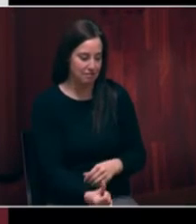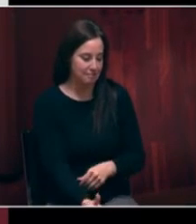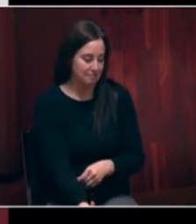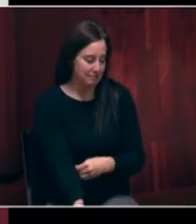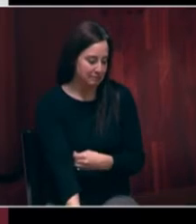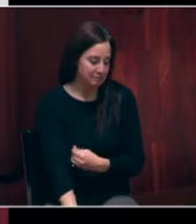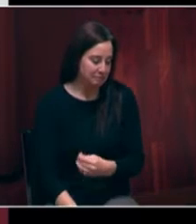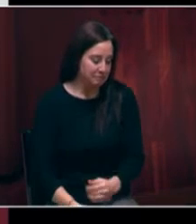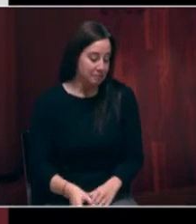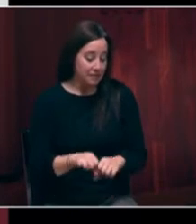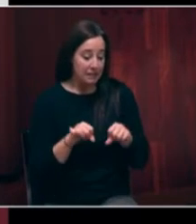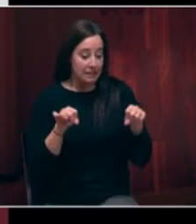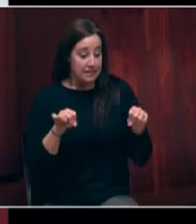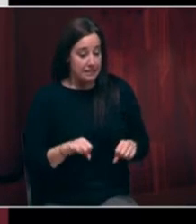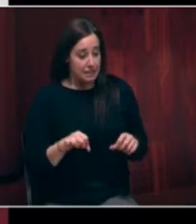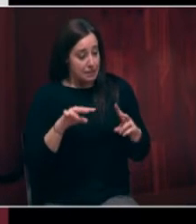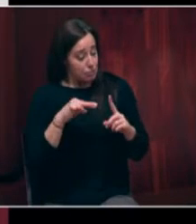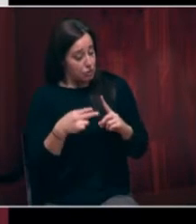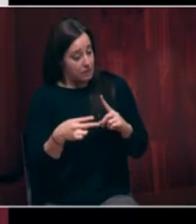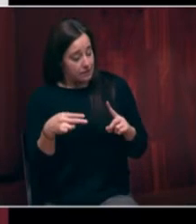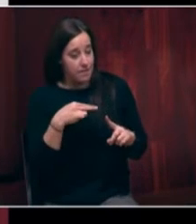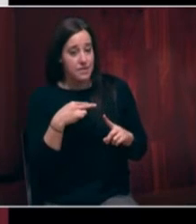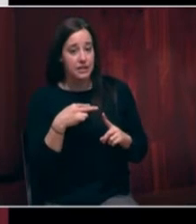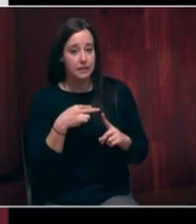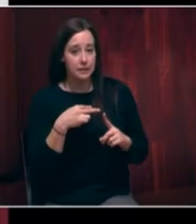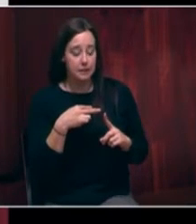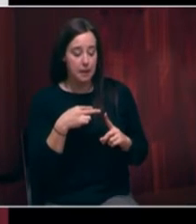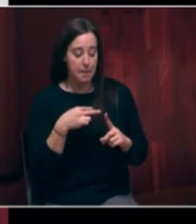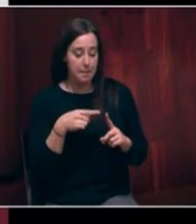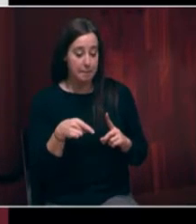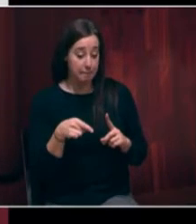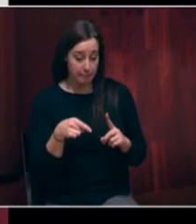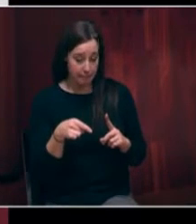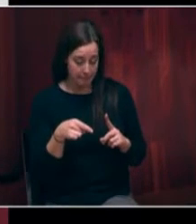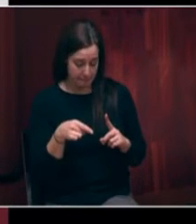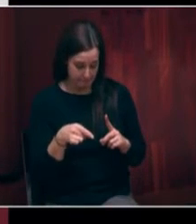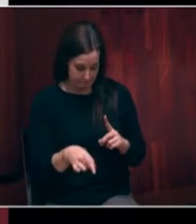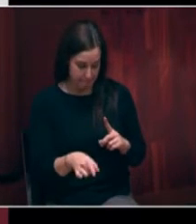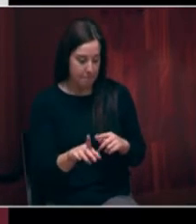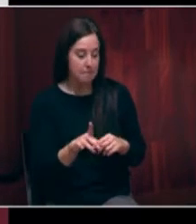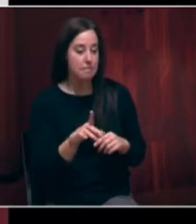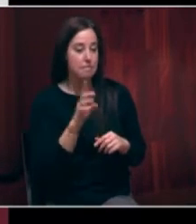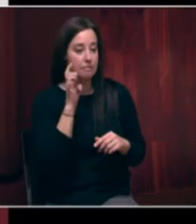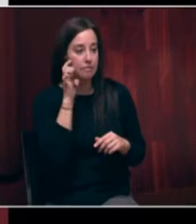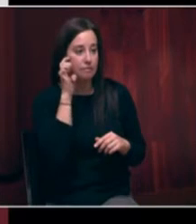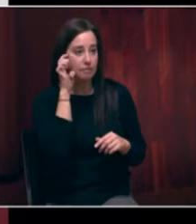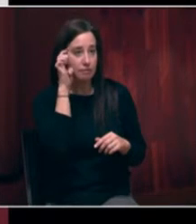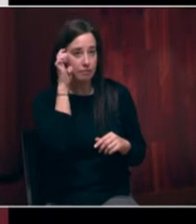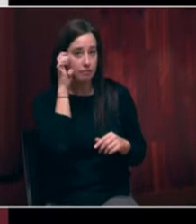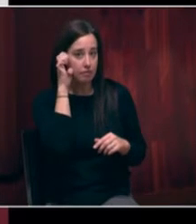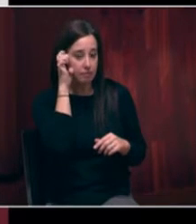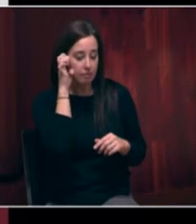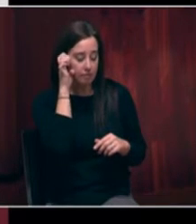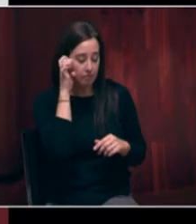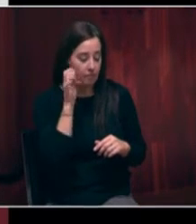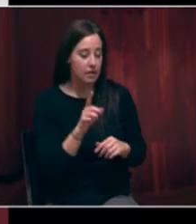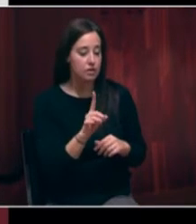Now, system standpoint, now, this is where we did poll agencies on what the current protective measures were